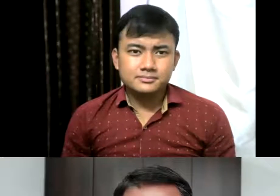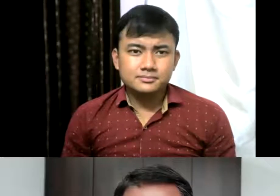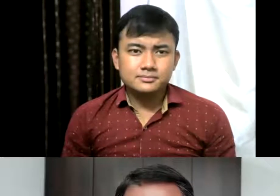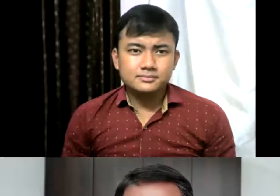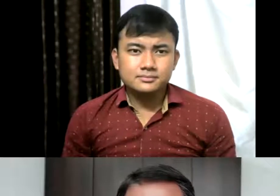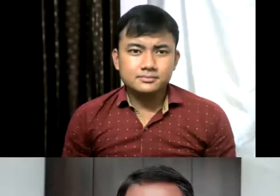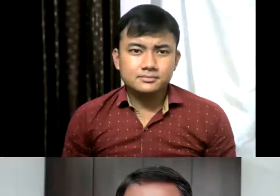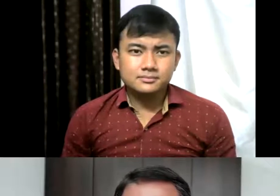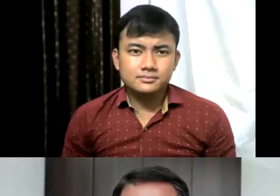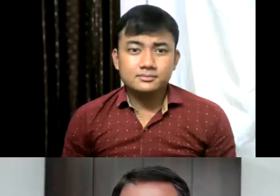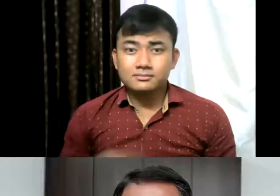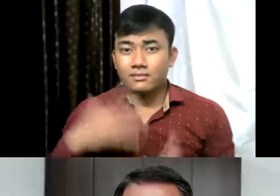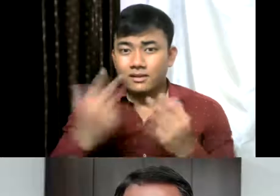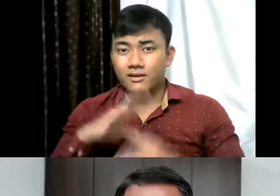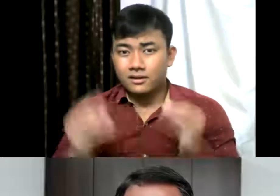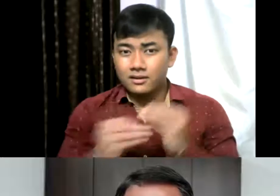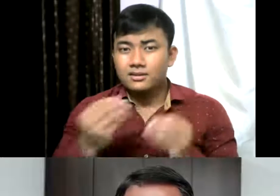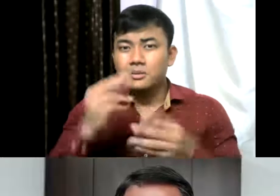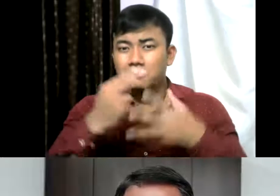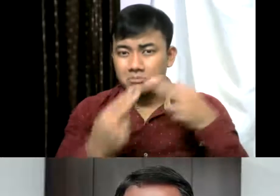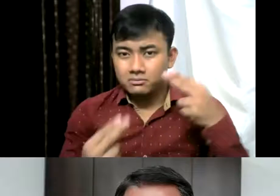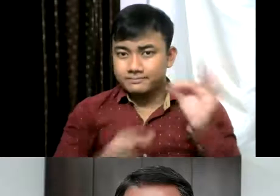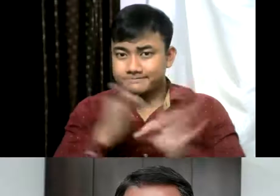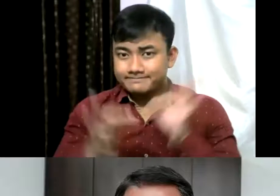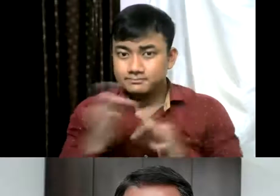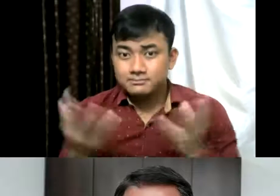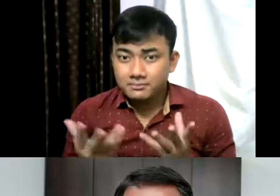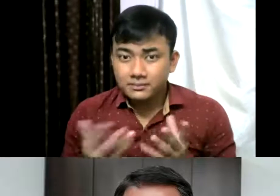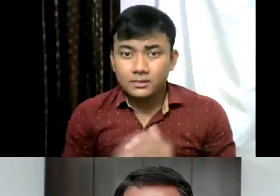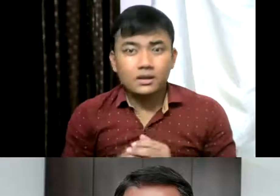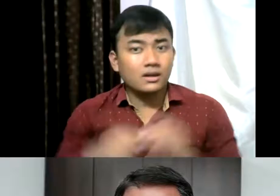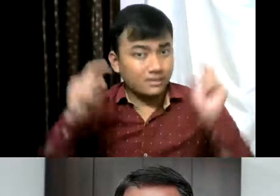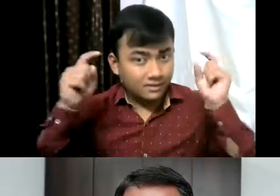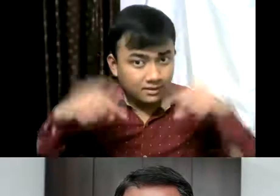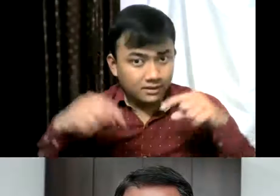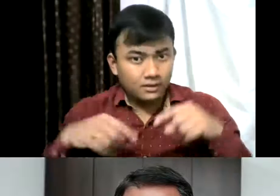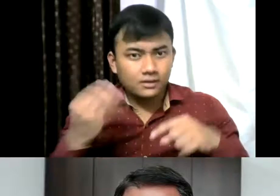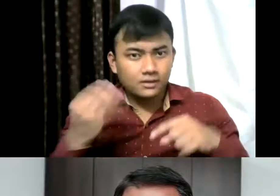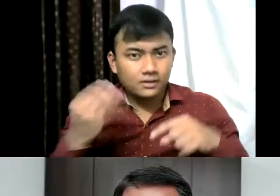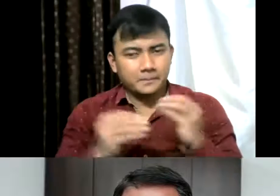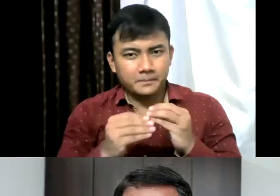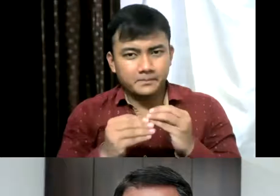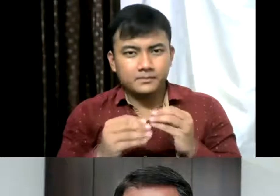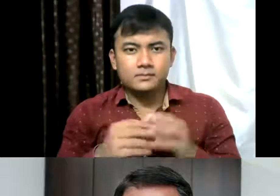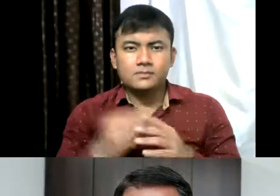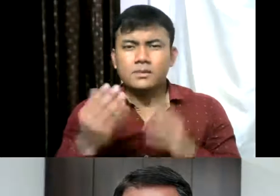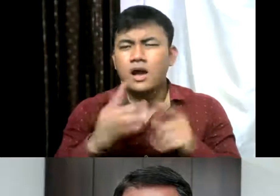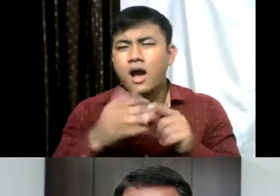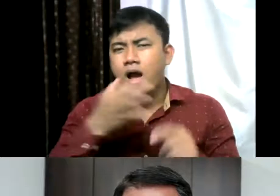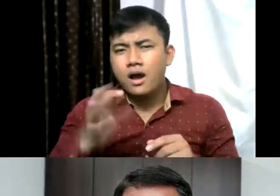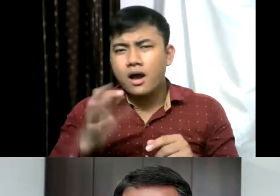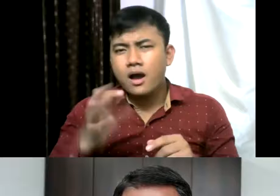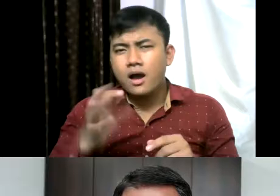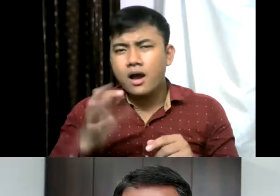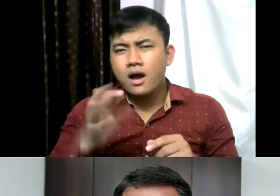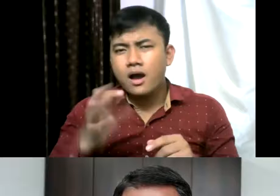I want to like actually talk a little more about now that we've moved online, right? Like now, how do you